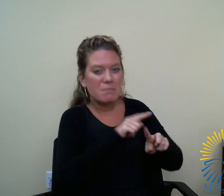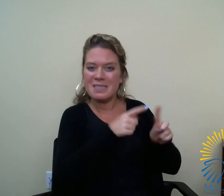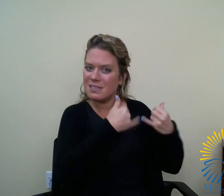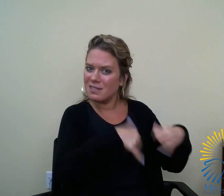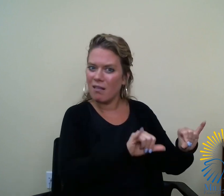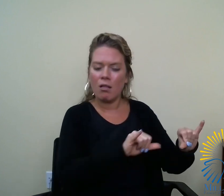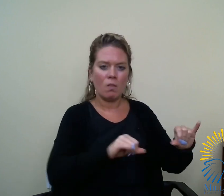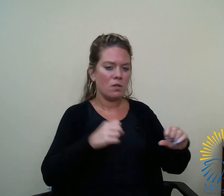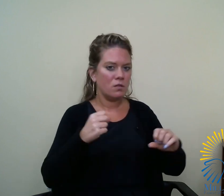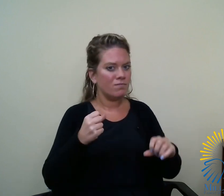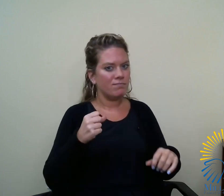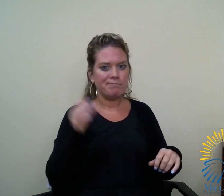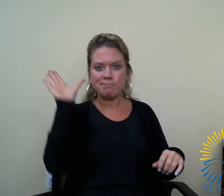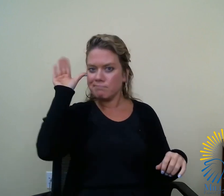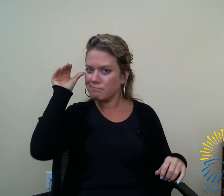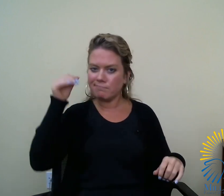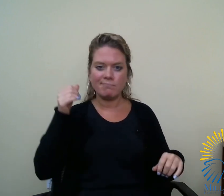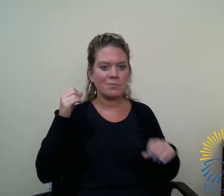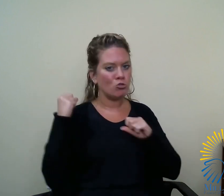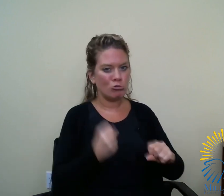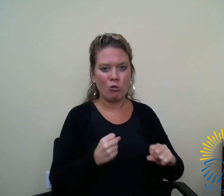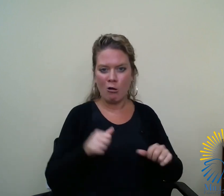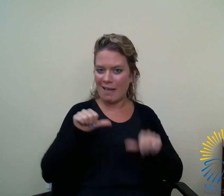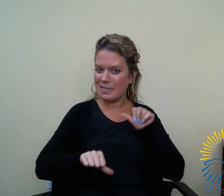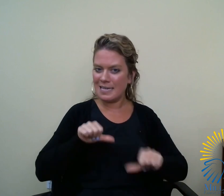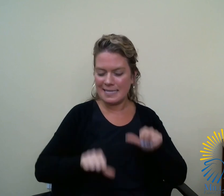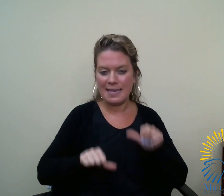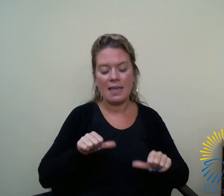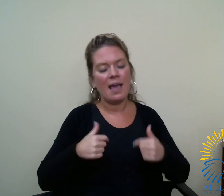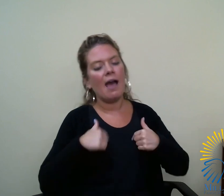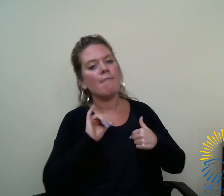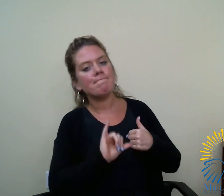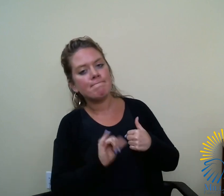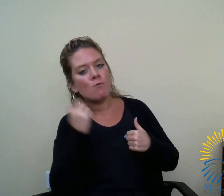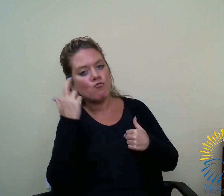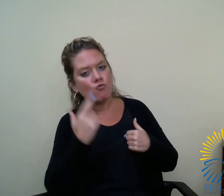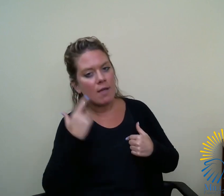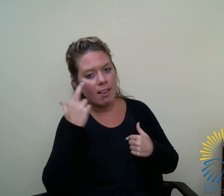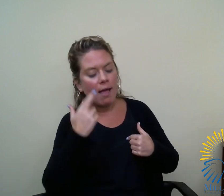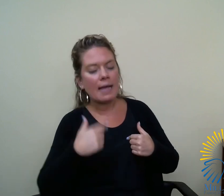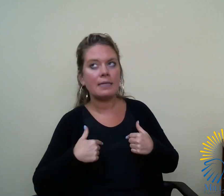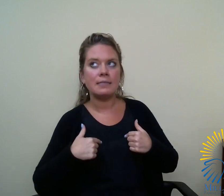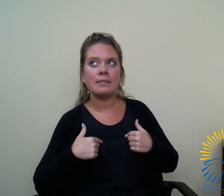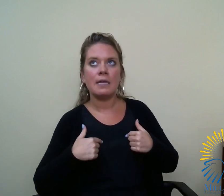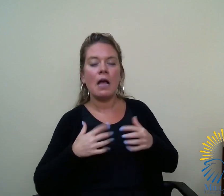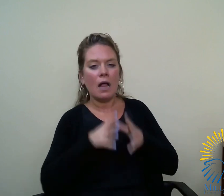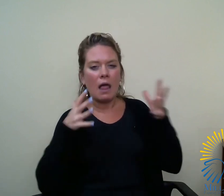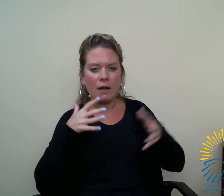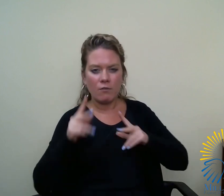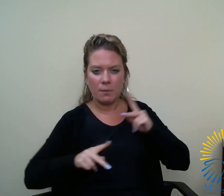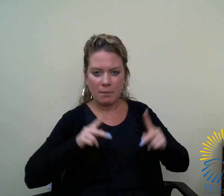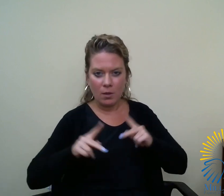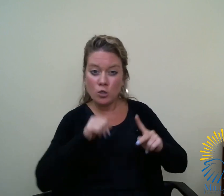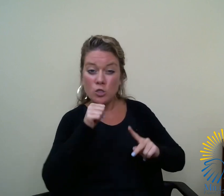this very strong hesitancy. And what I've kind of realized is that a lot of